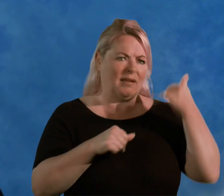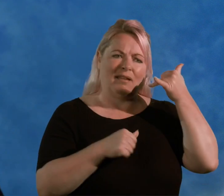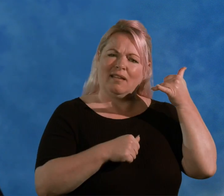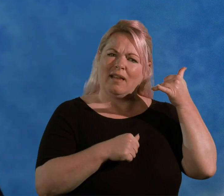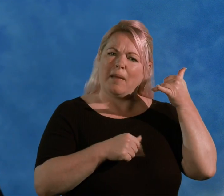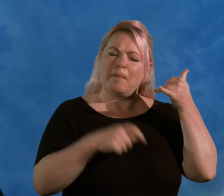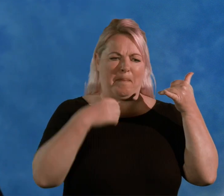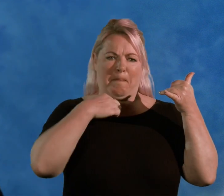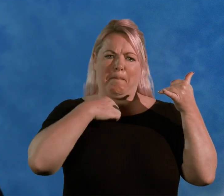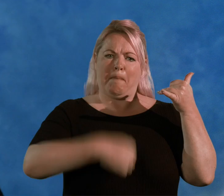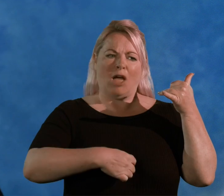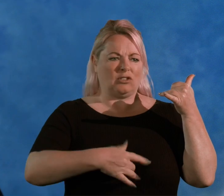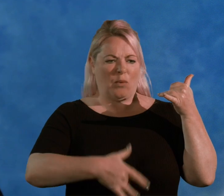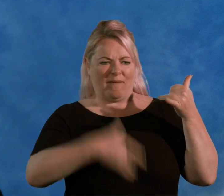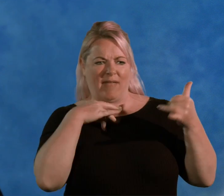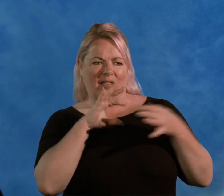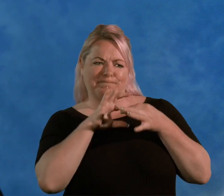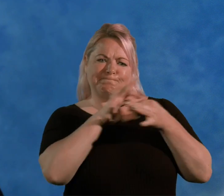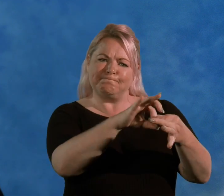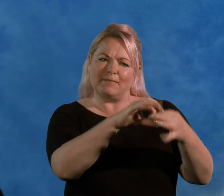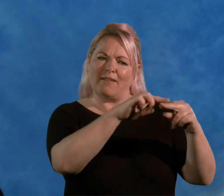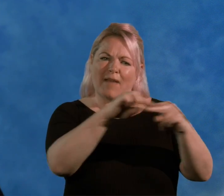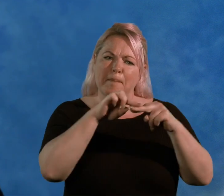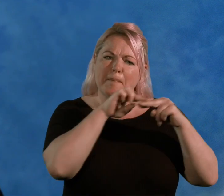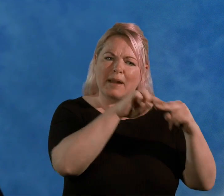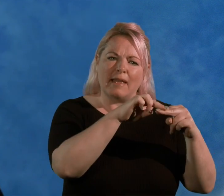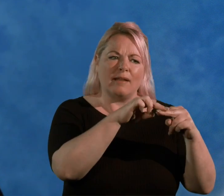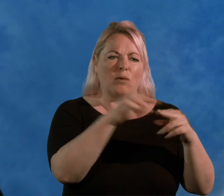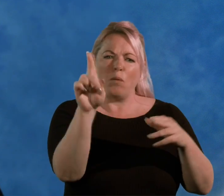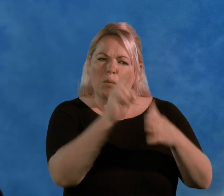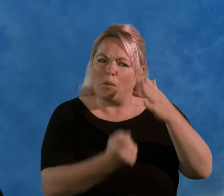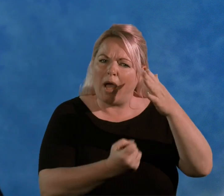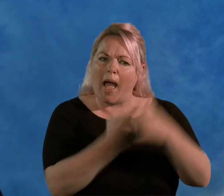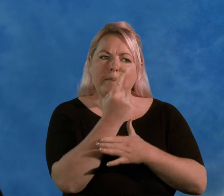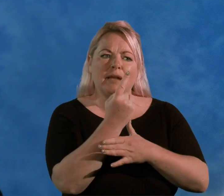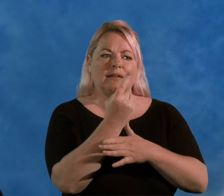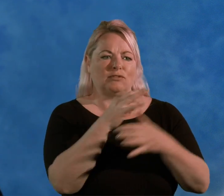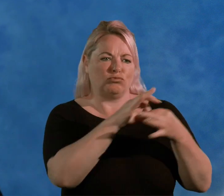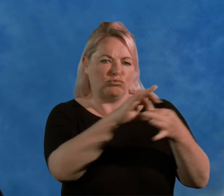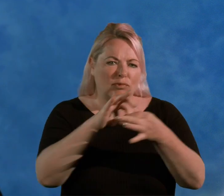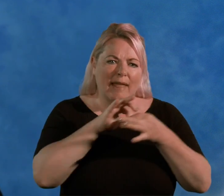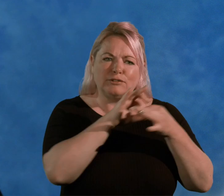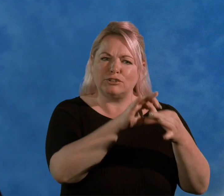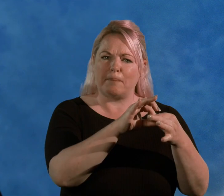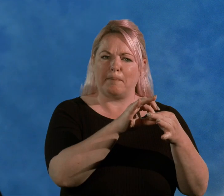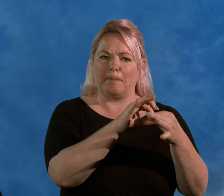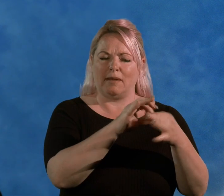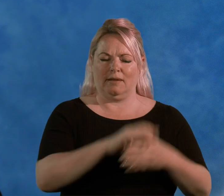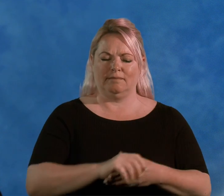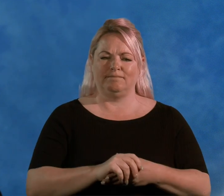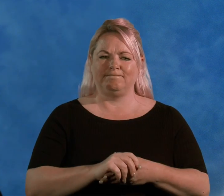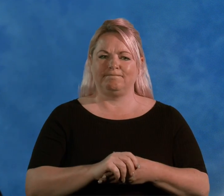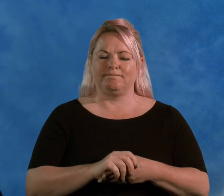I lost all the personal feeling of the family and the cadence of what was happening in their